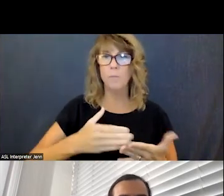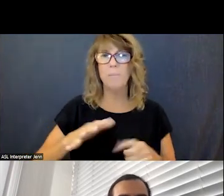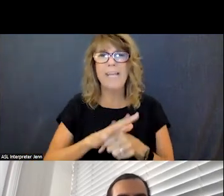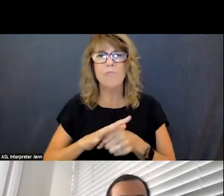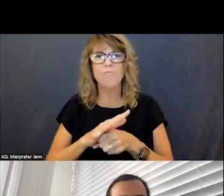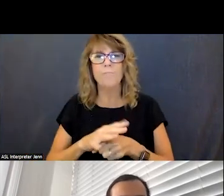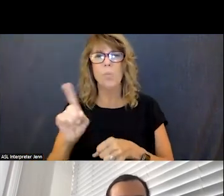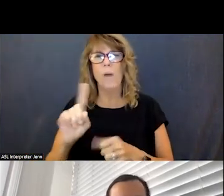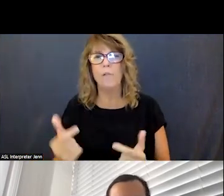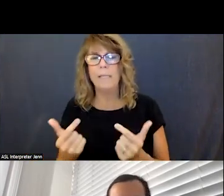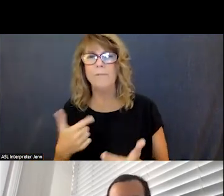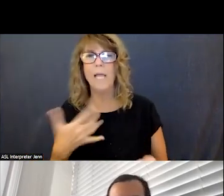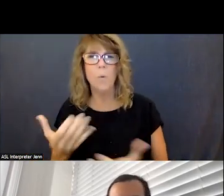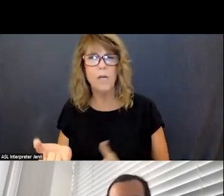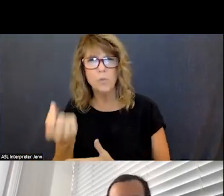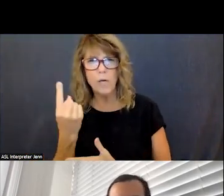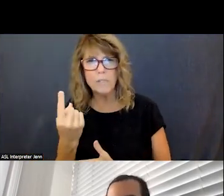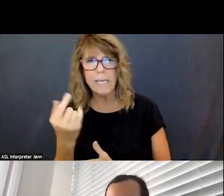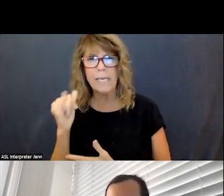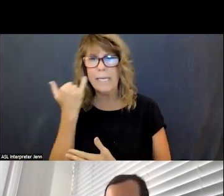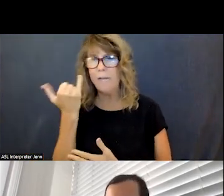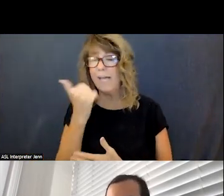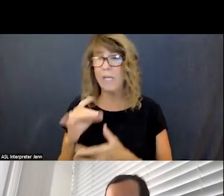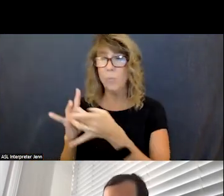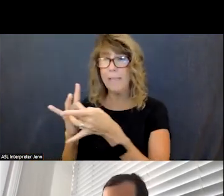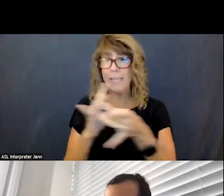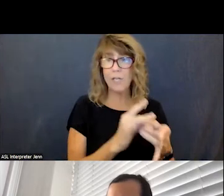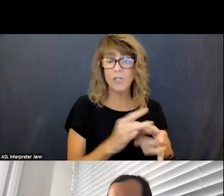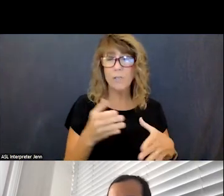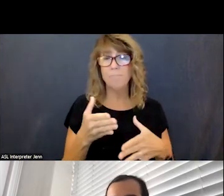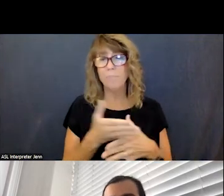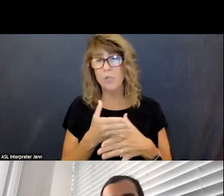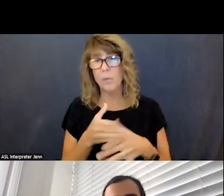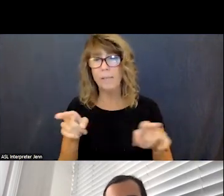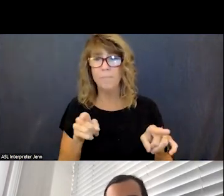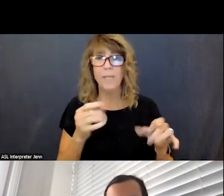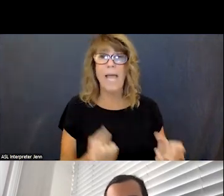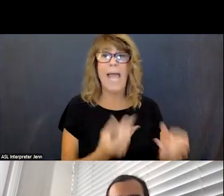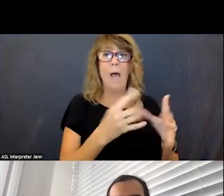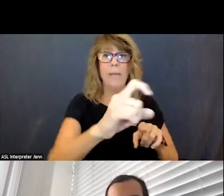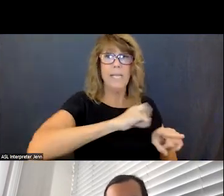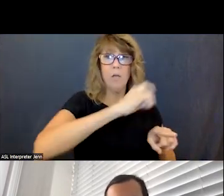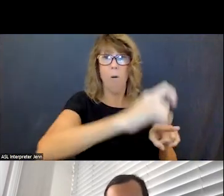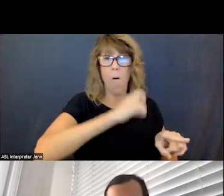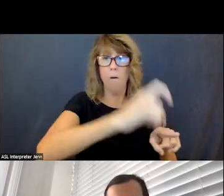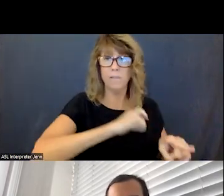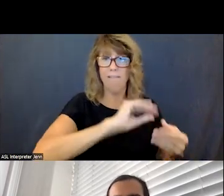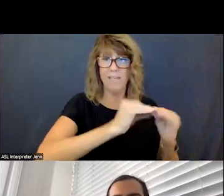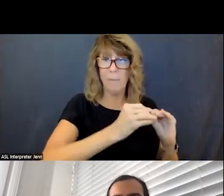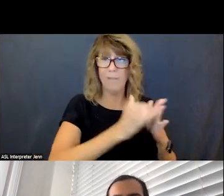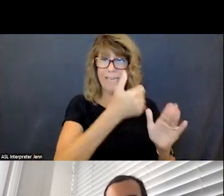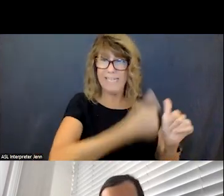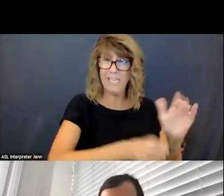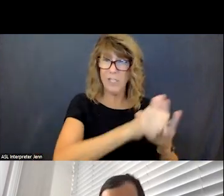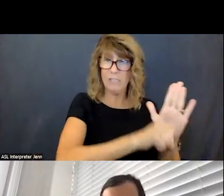was they wanted to understand if there was any relationship between the volume of calls that each state gets